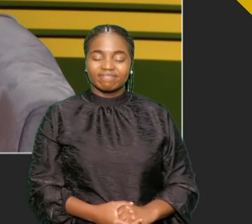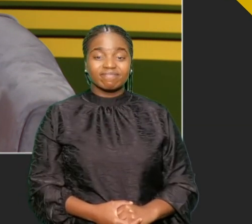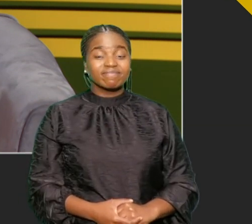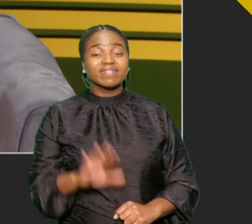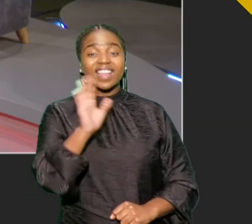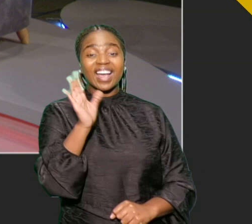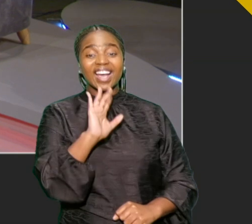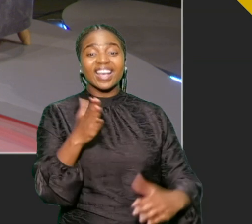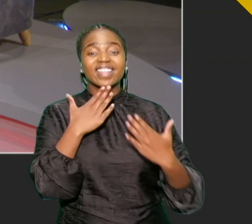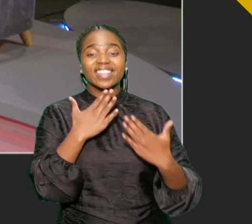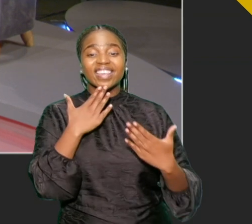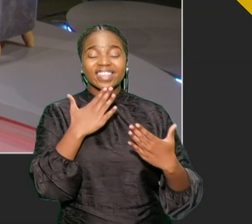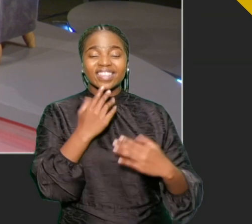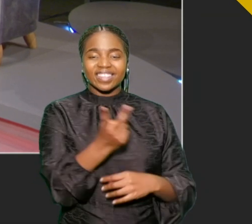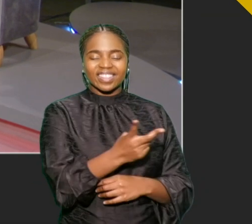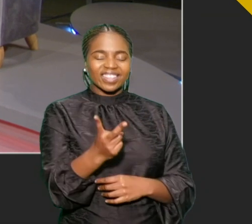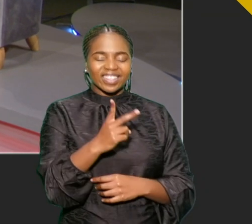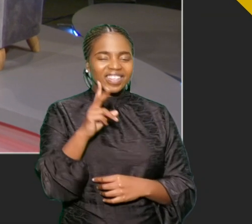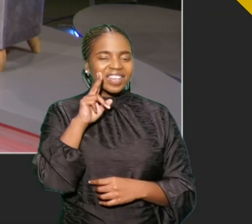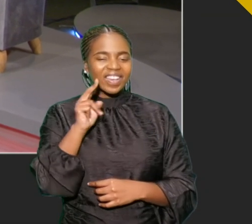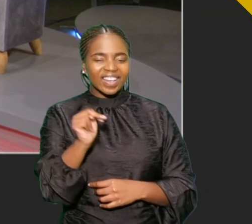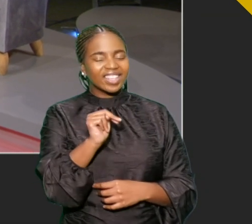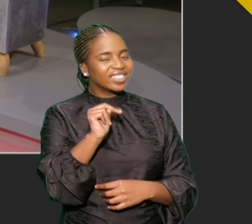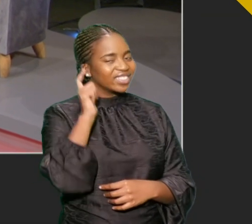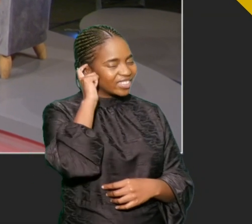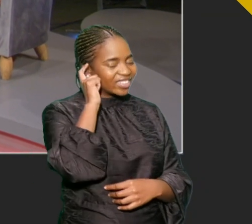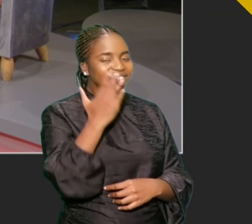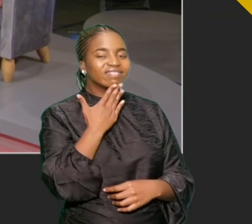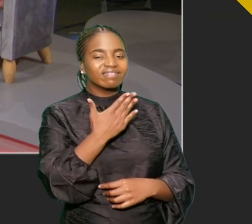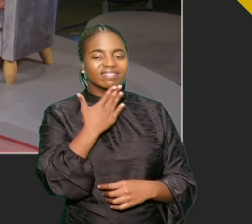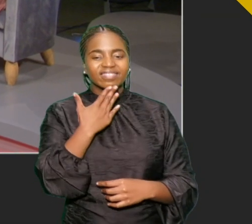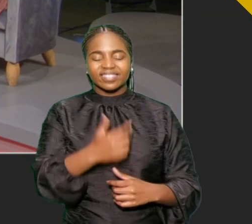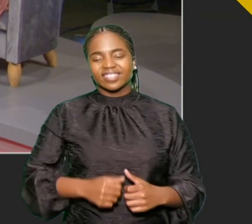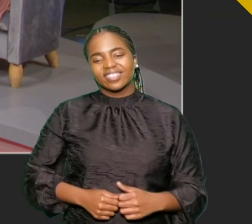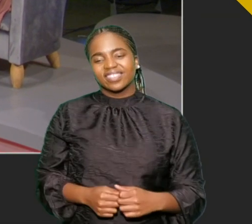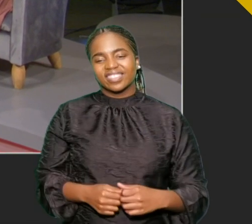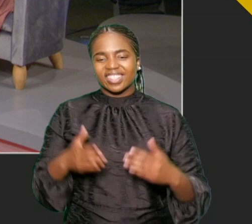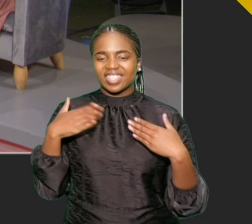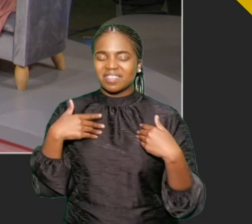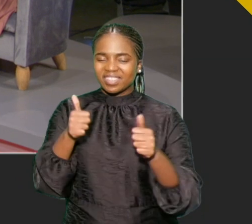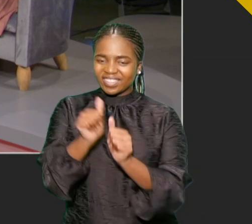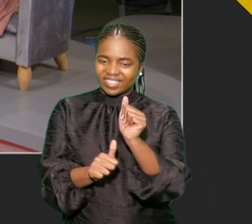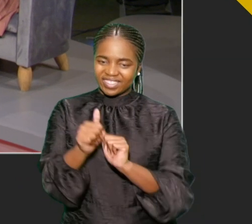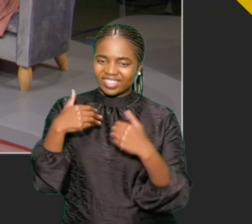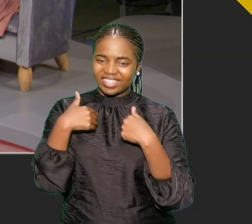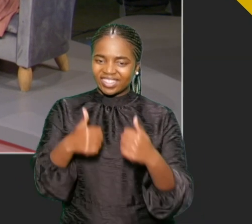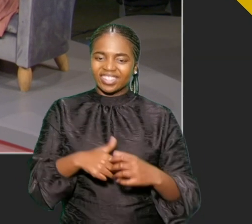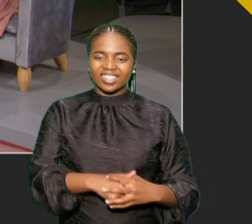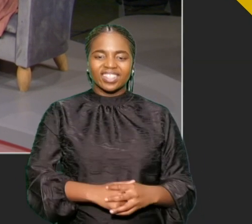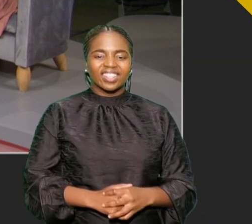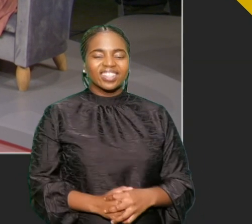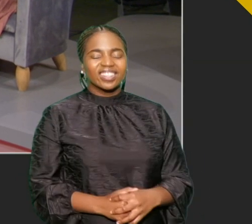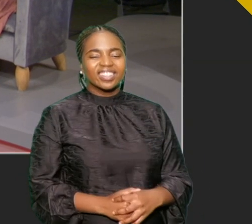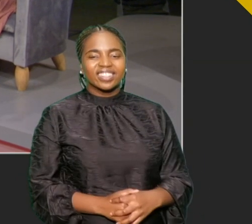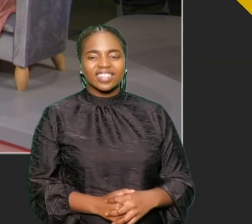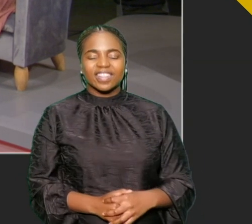Thank you very much, Nicolette and Melody. It's a pleasure to have you on our show. I scorn up with them. How are you doing? No,